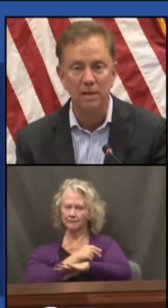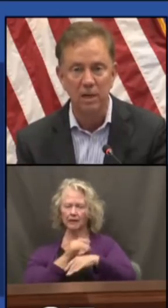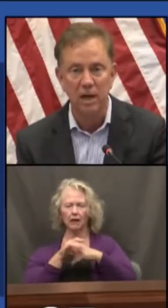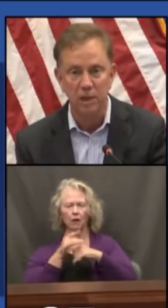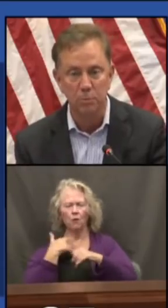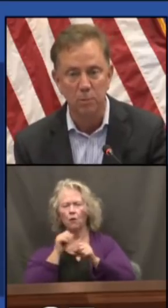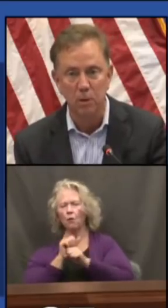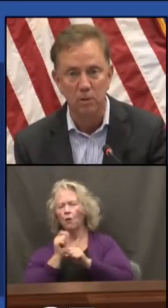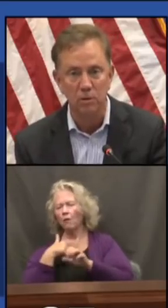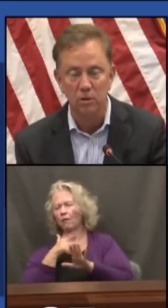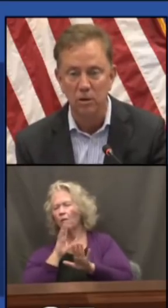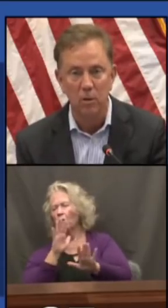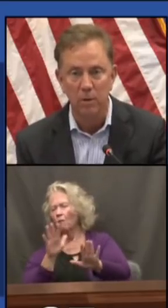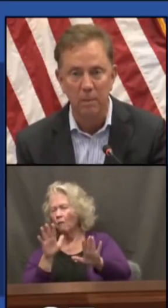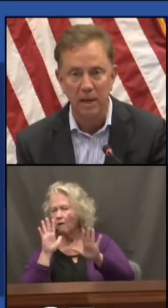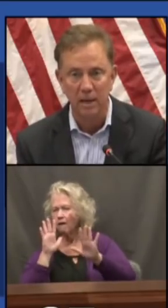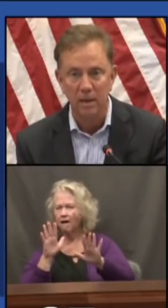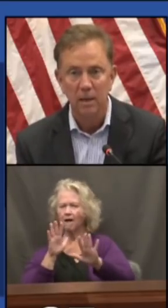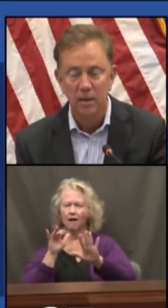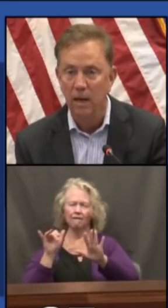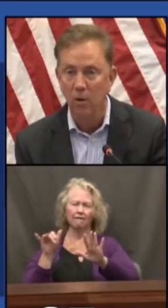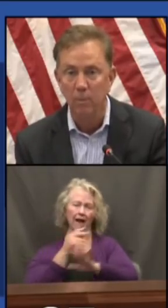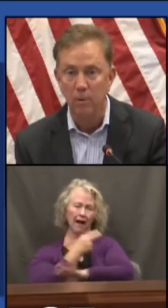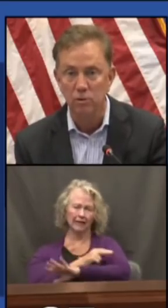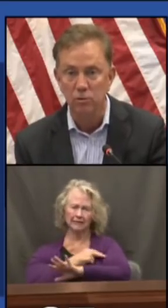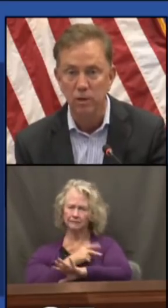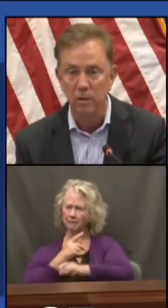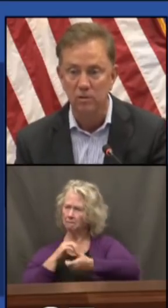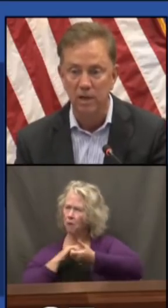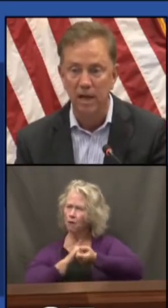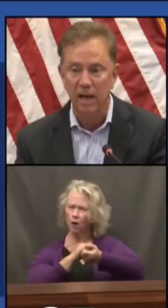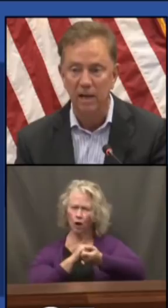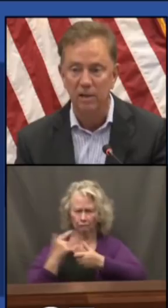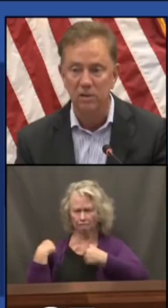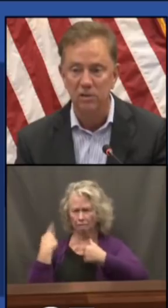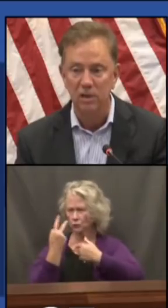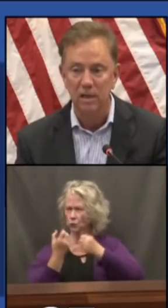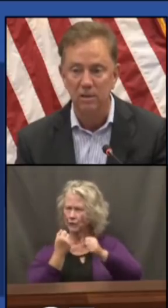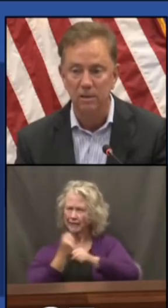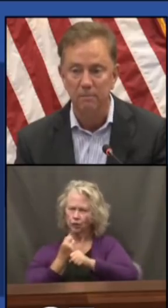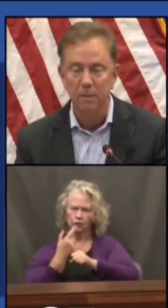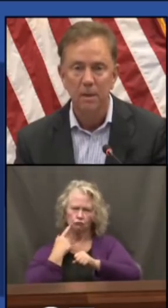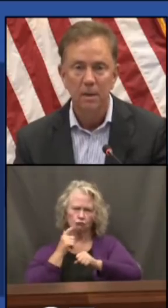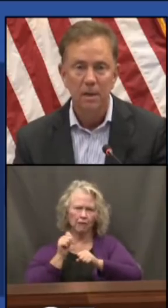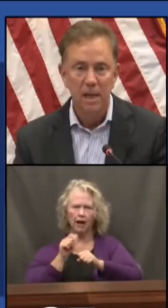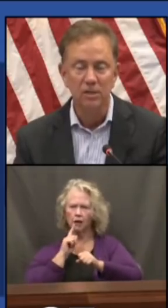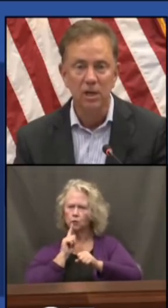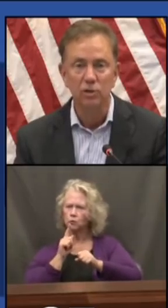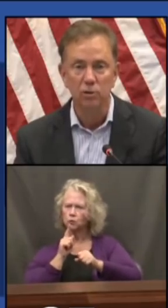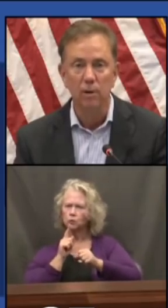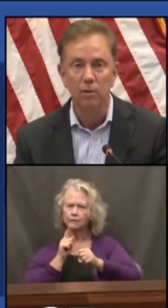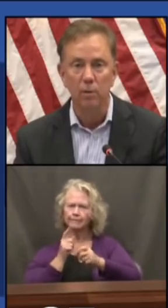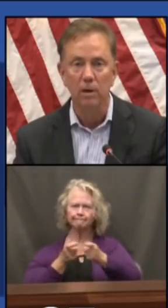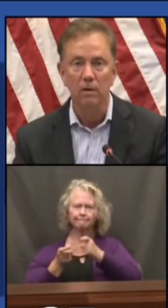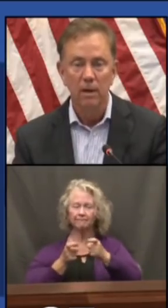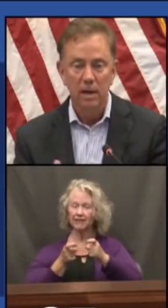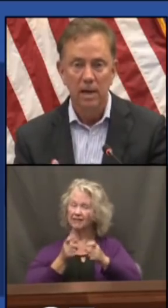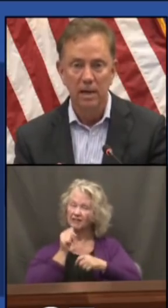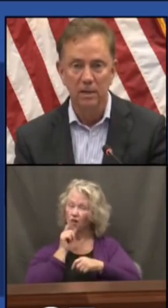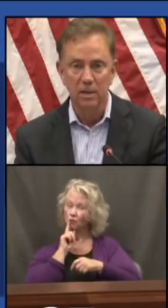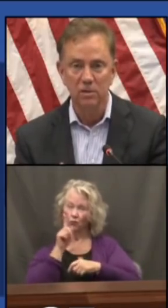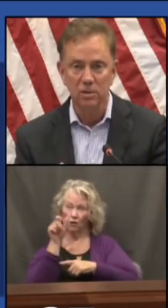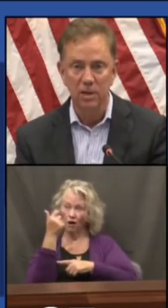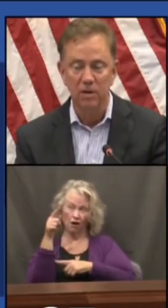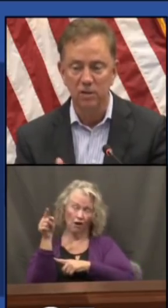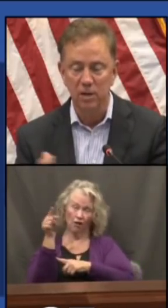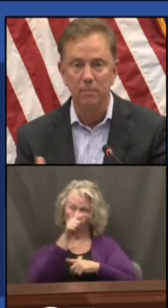with our amazing hospital partners going back now almost 2 years to get ahead of this. And that's not true everywhere.